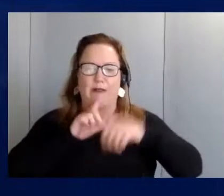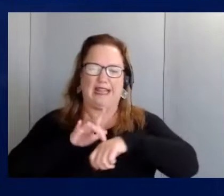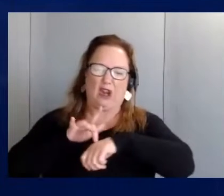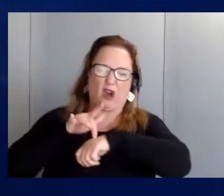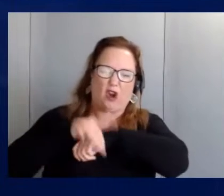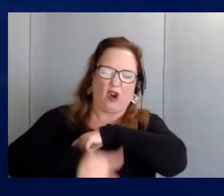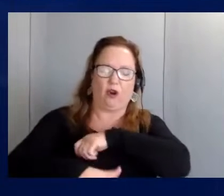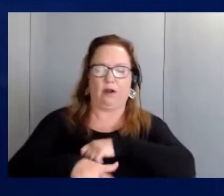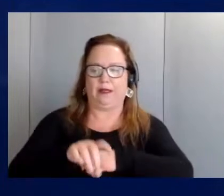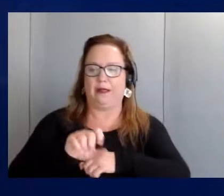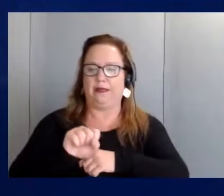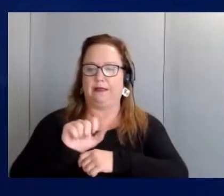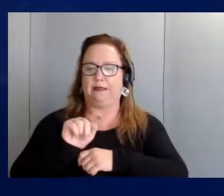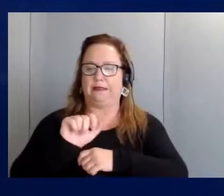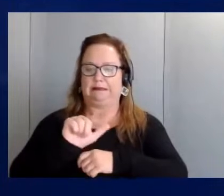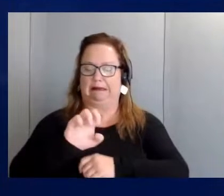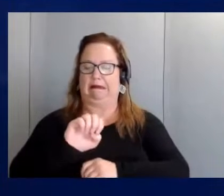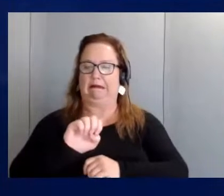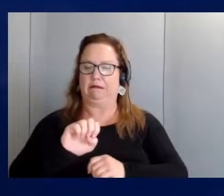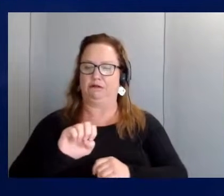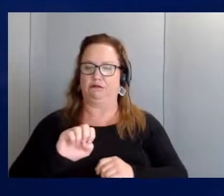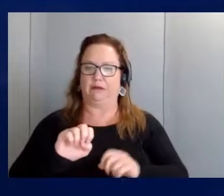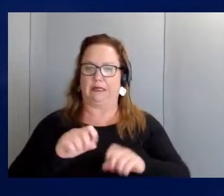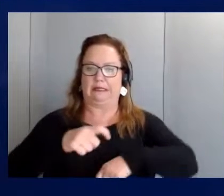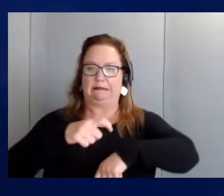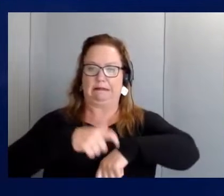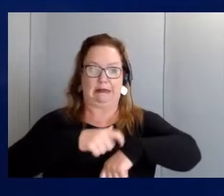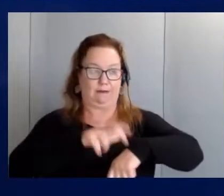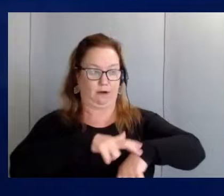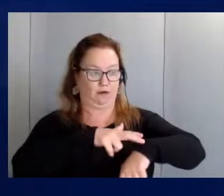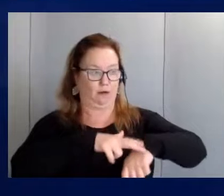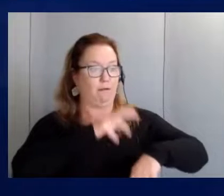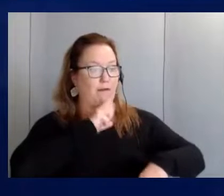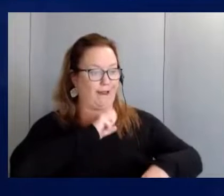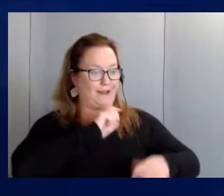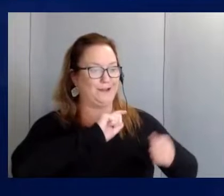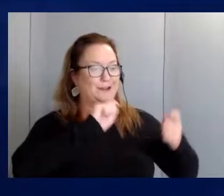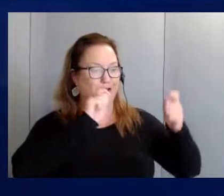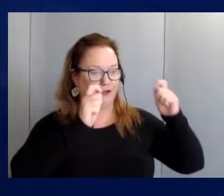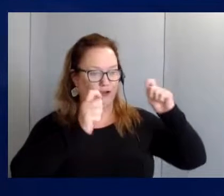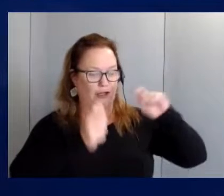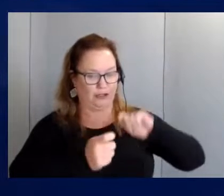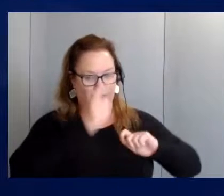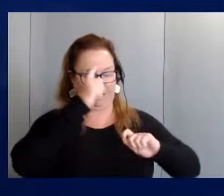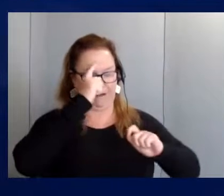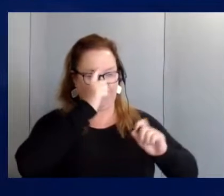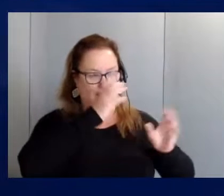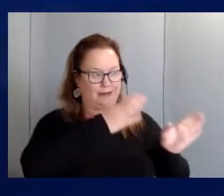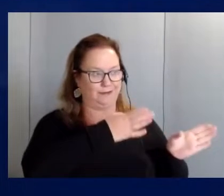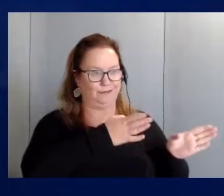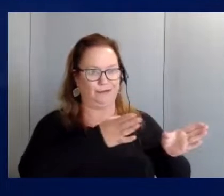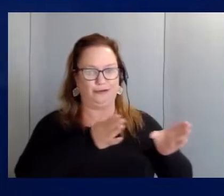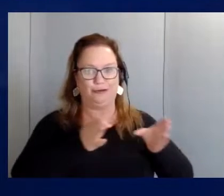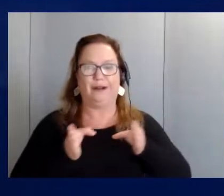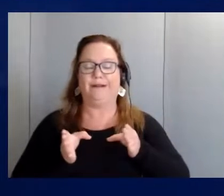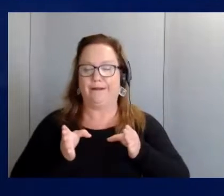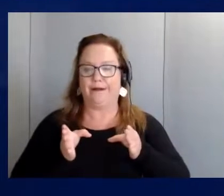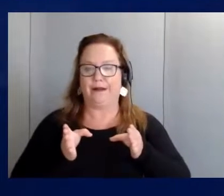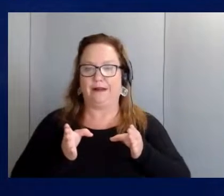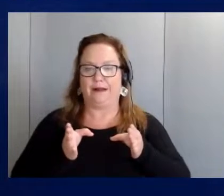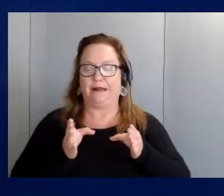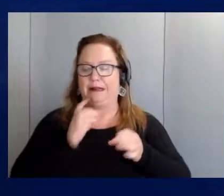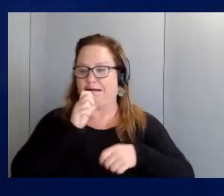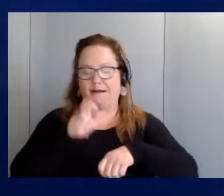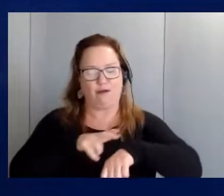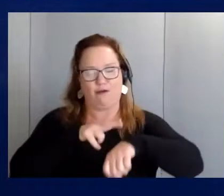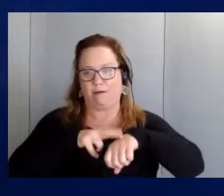stages of the time where somebody's normal aging changes in cognition can shift to an abnormal aging.